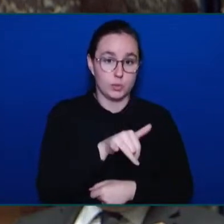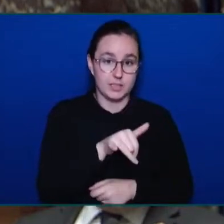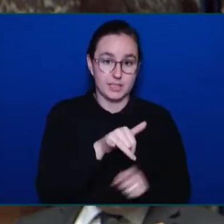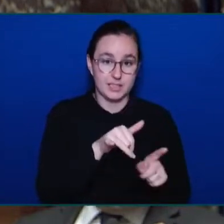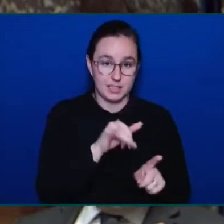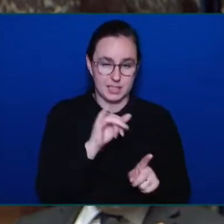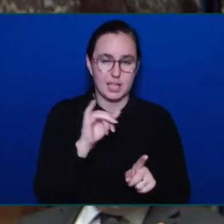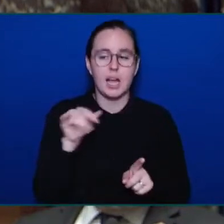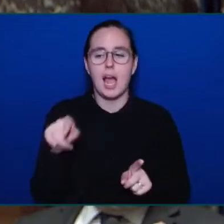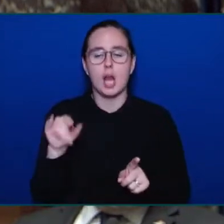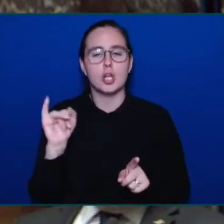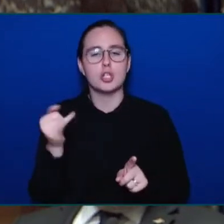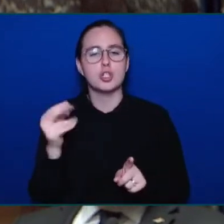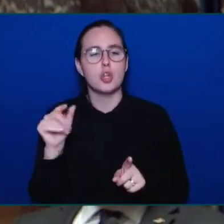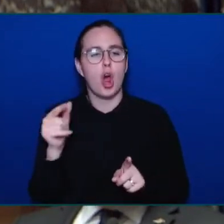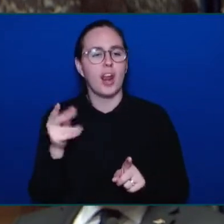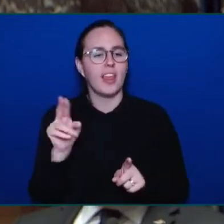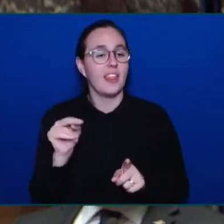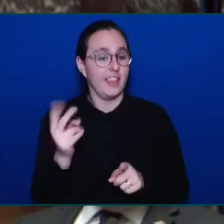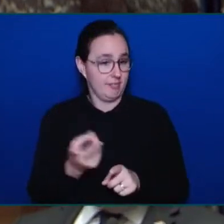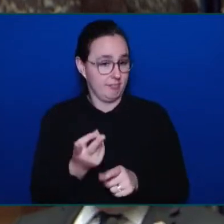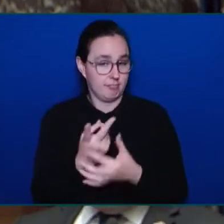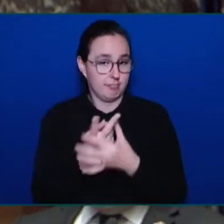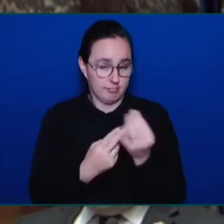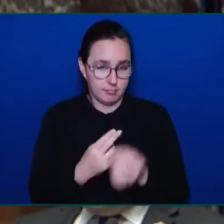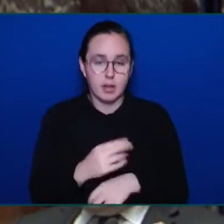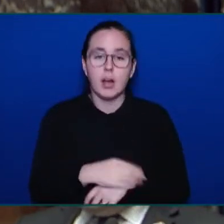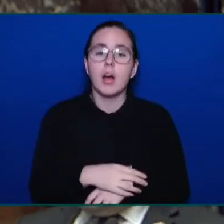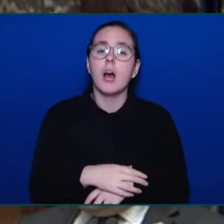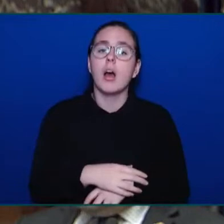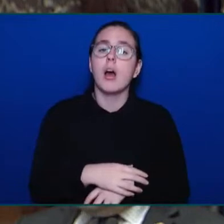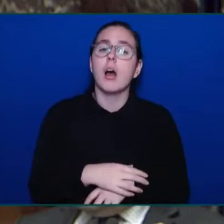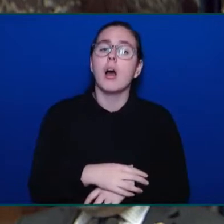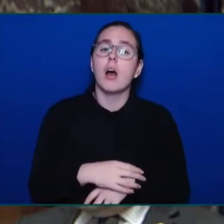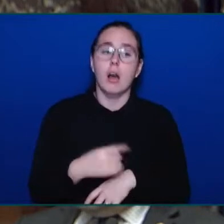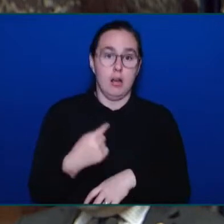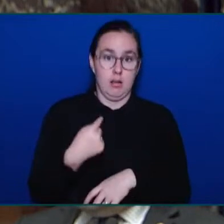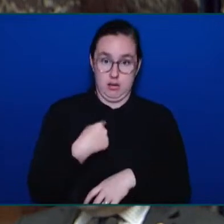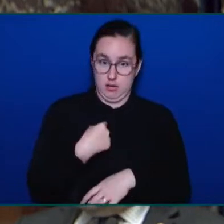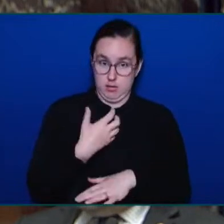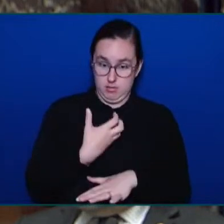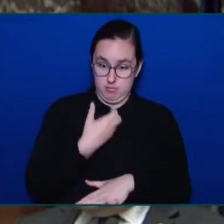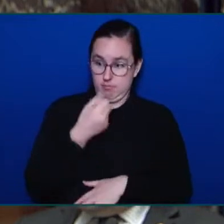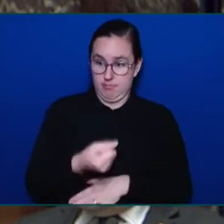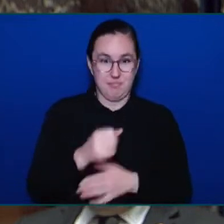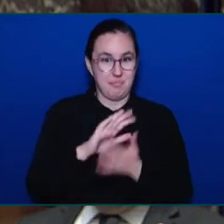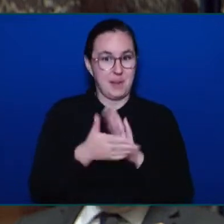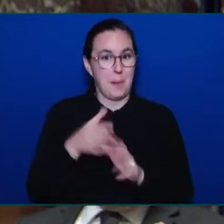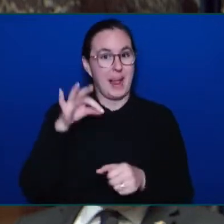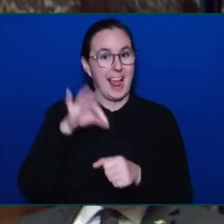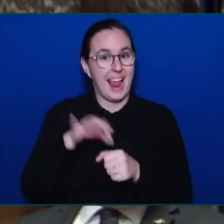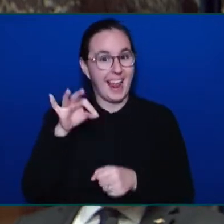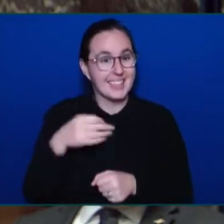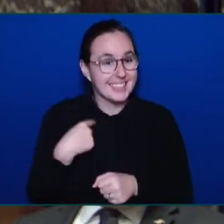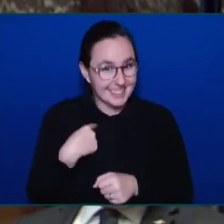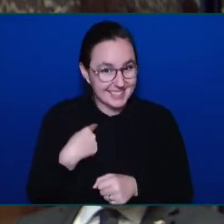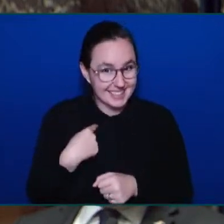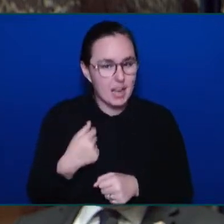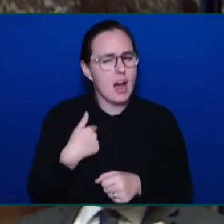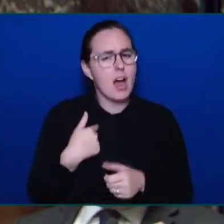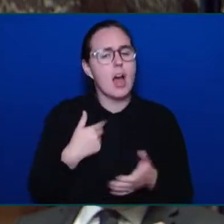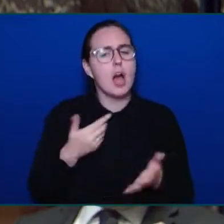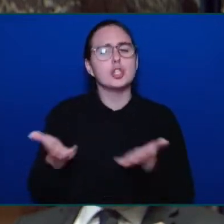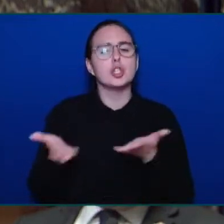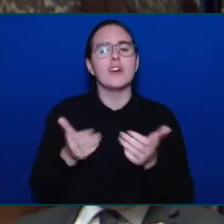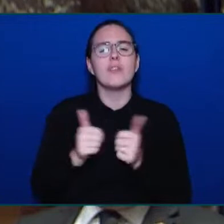was elected and had served previously with the member for Langford Wanda Fuca for many, many years.